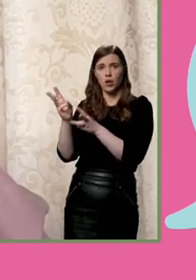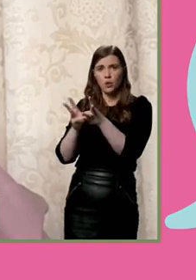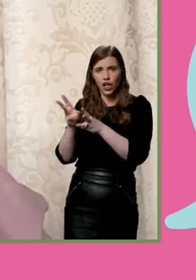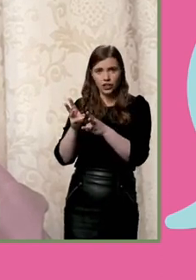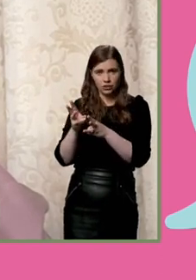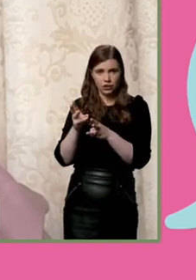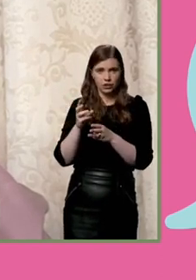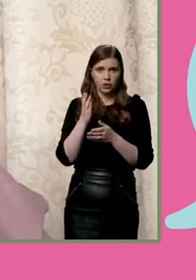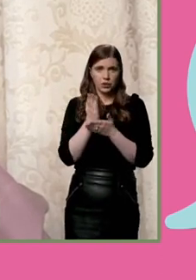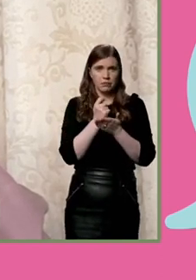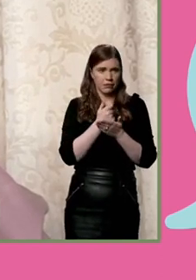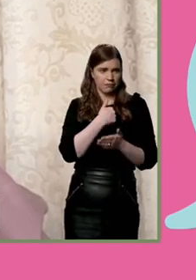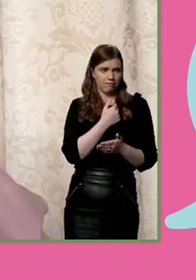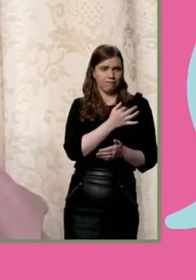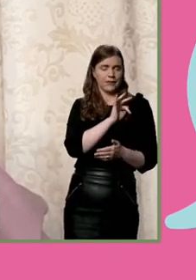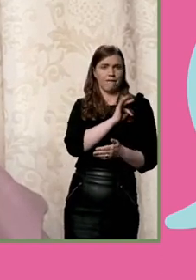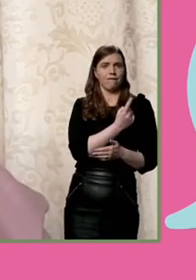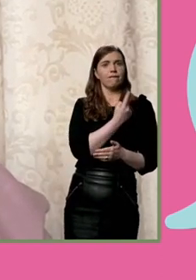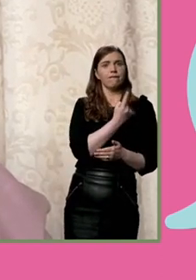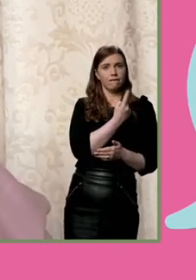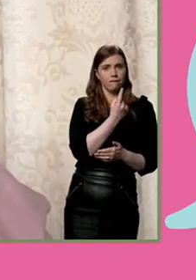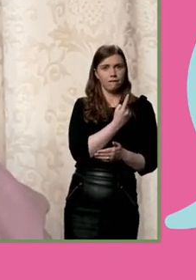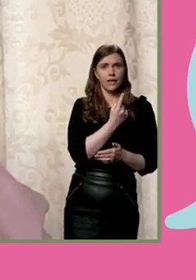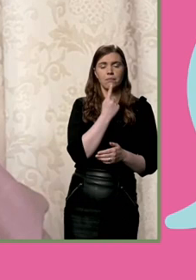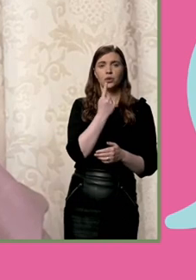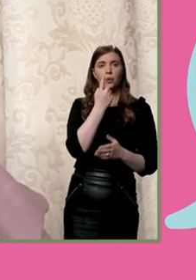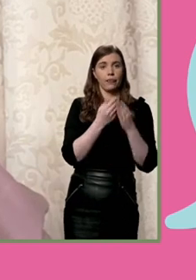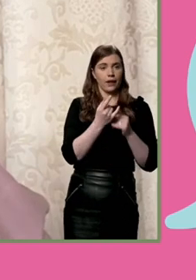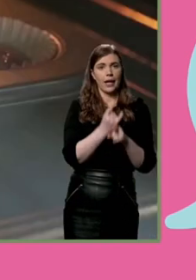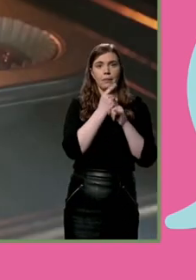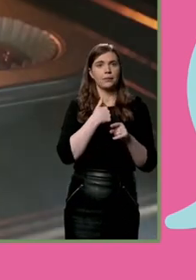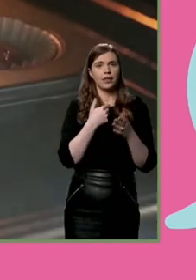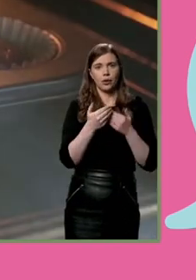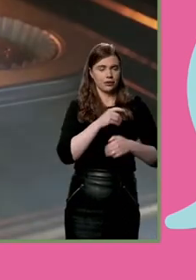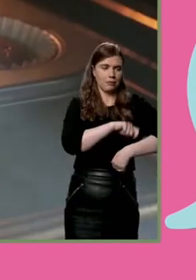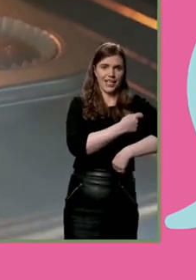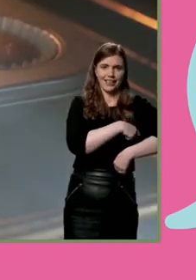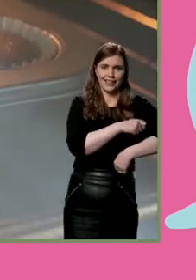so sometimes I'll be on my own. But the one thing that helped me was baking.